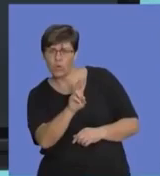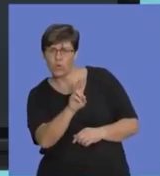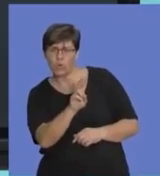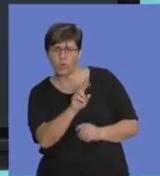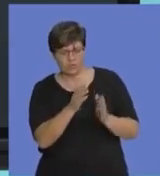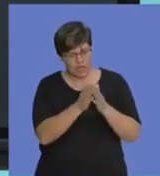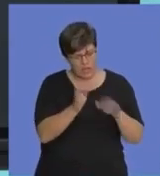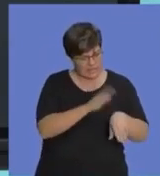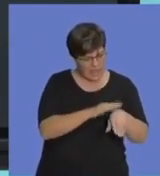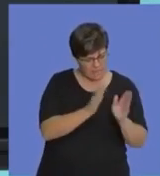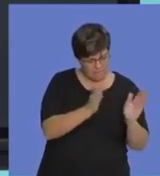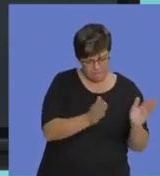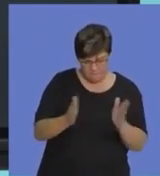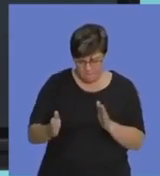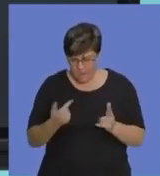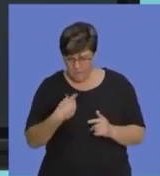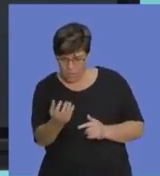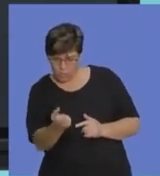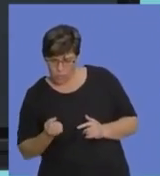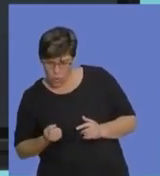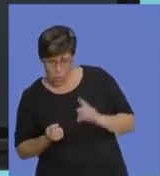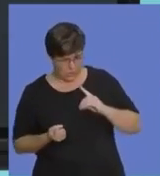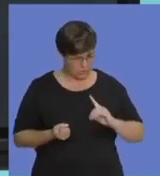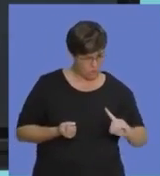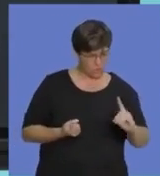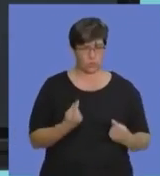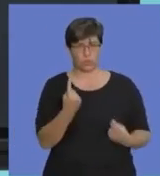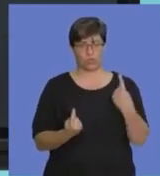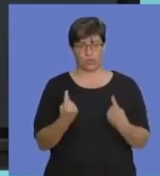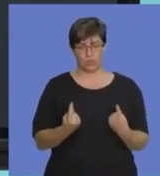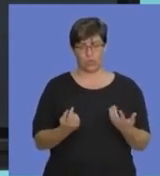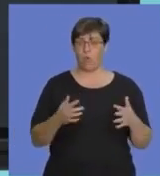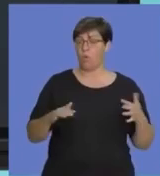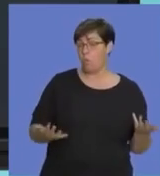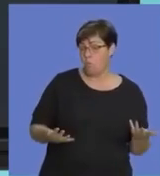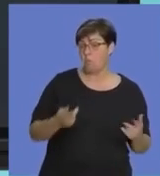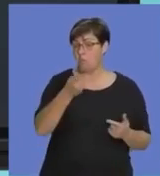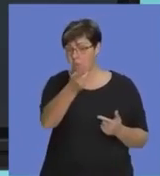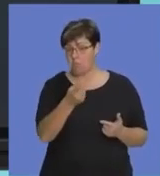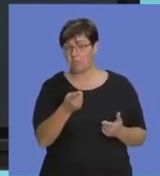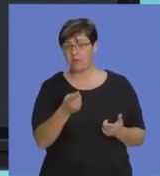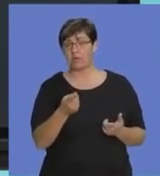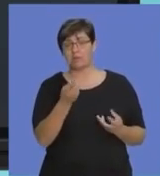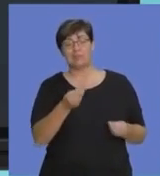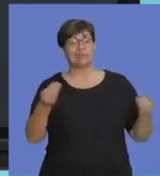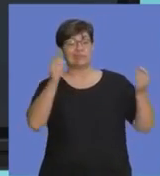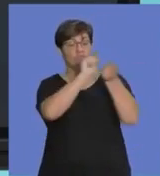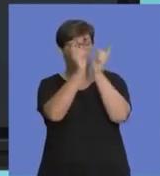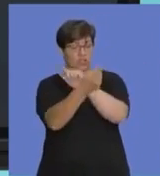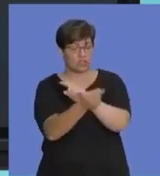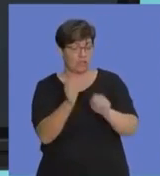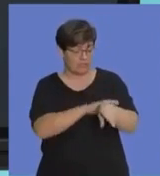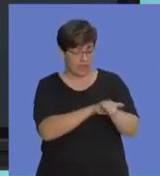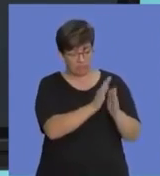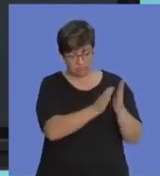idea is to look at what is happening. Are you withdrawing? Are you depositing? Or are you